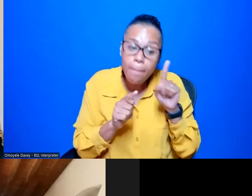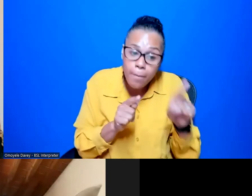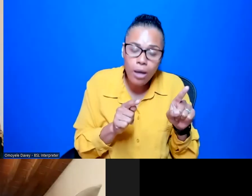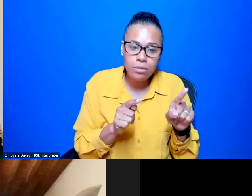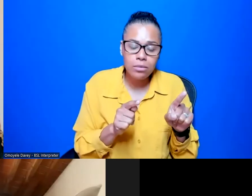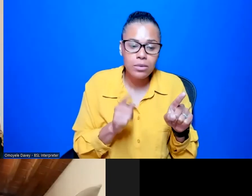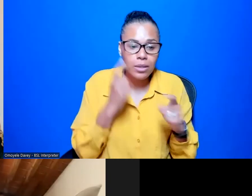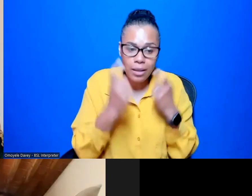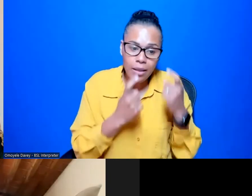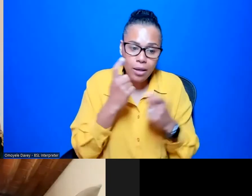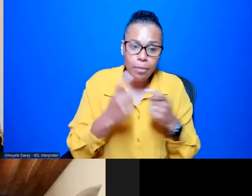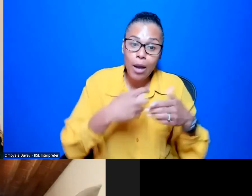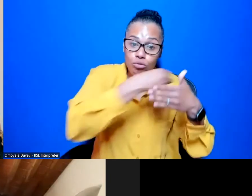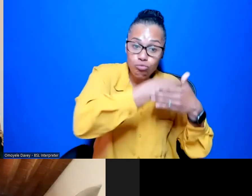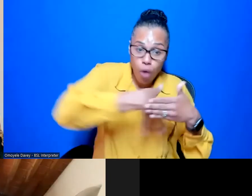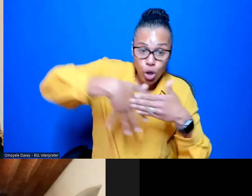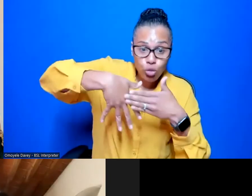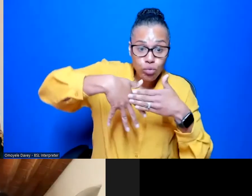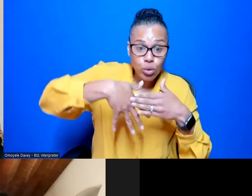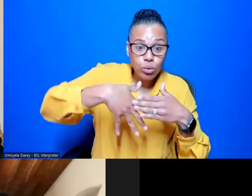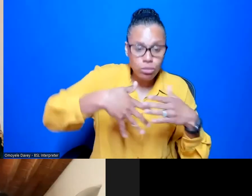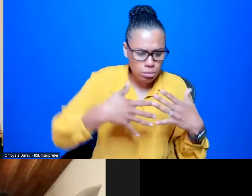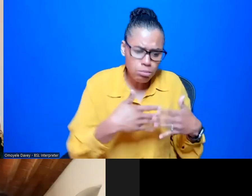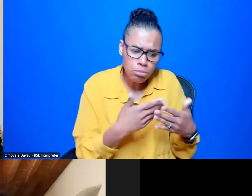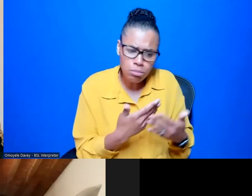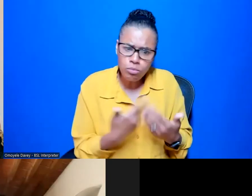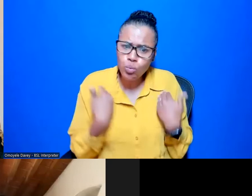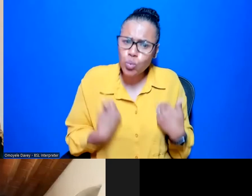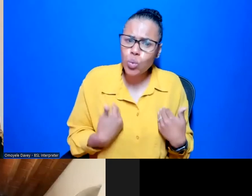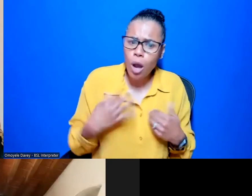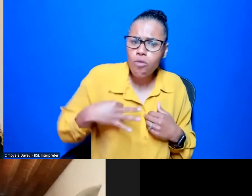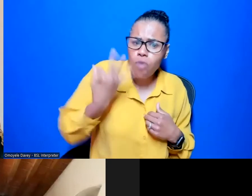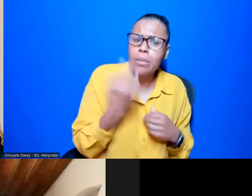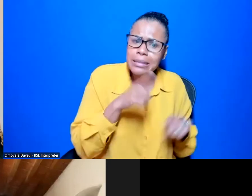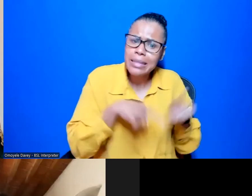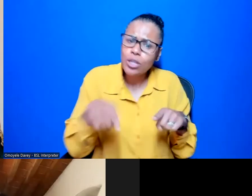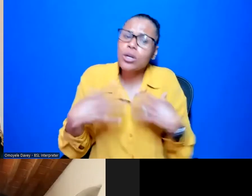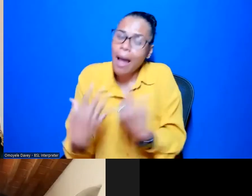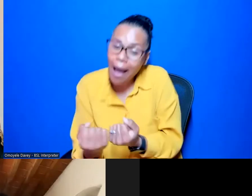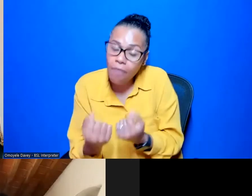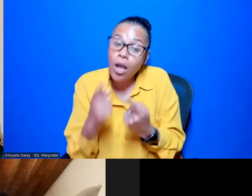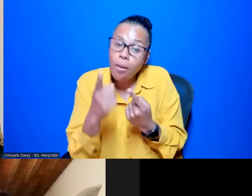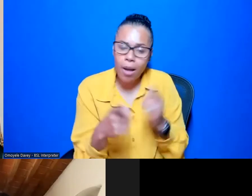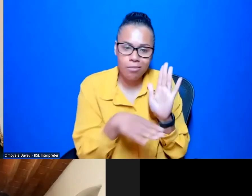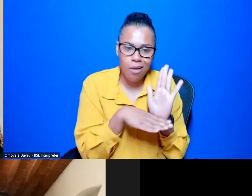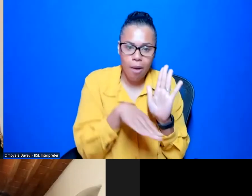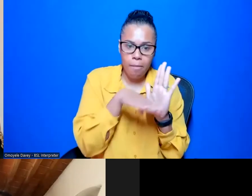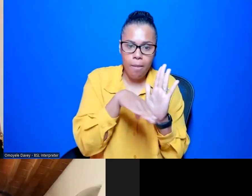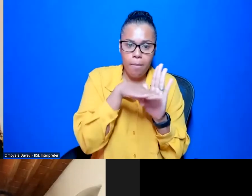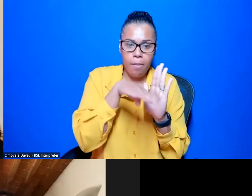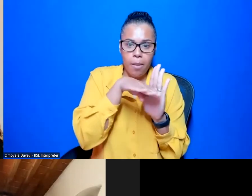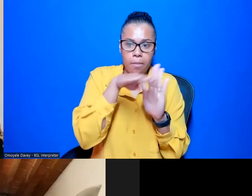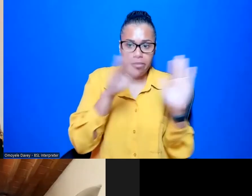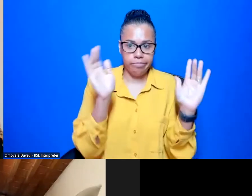like grassroots, there are a lot of representations. But when you go further up, it's just nothing. So you